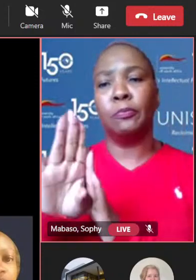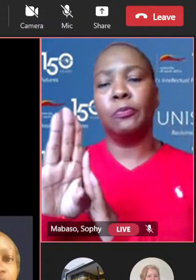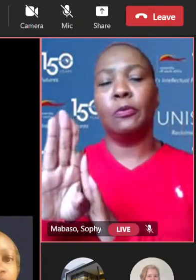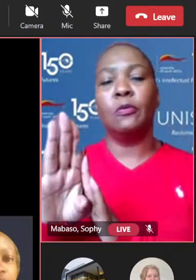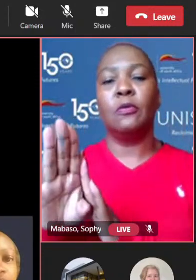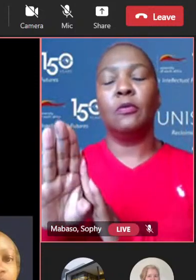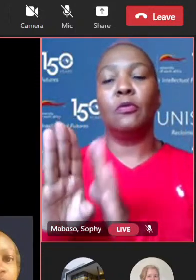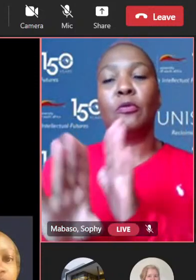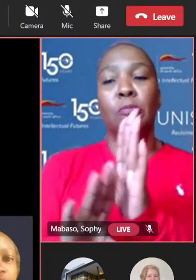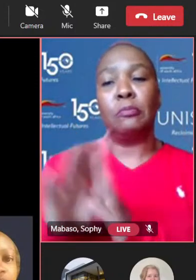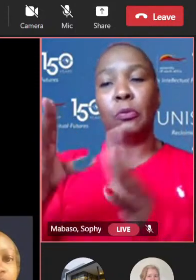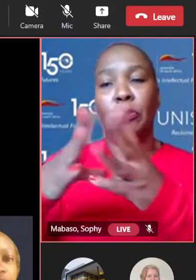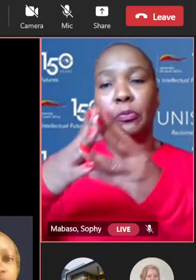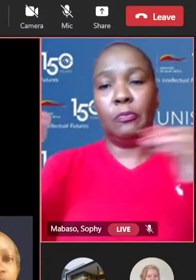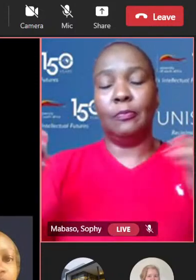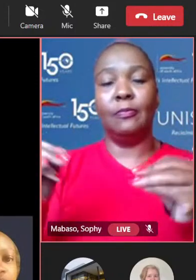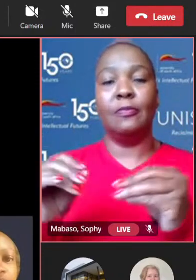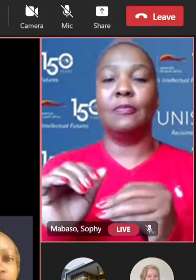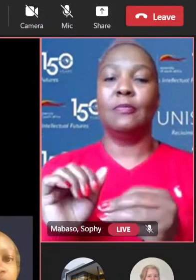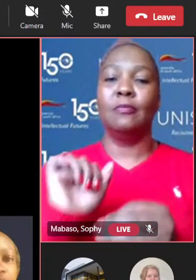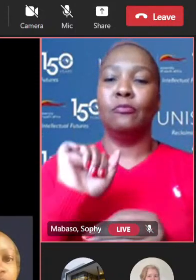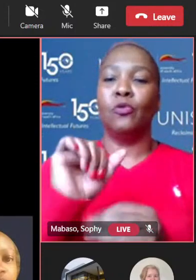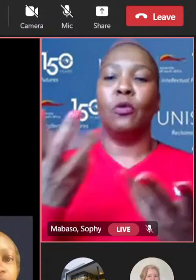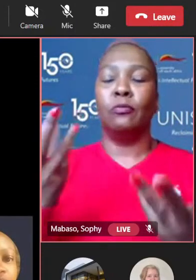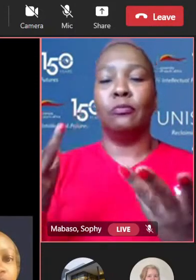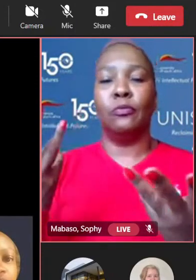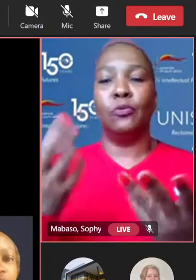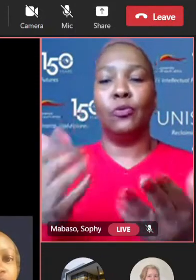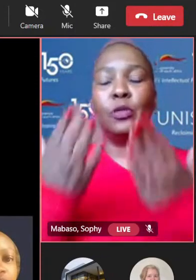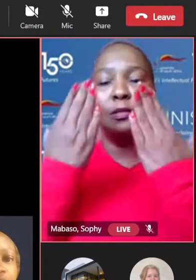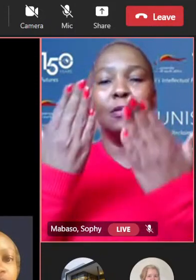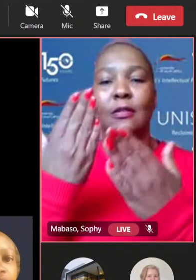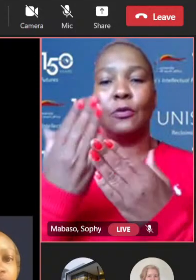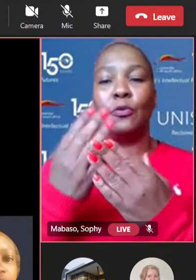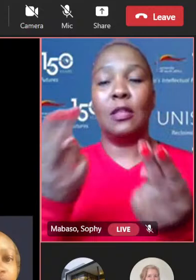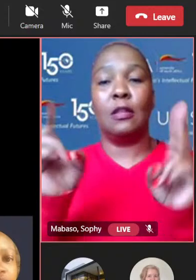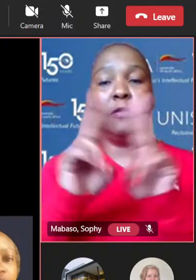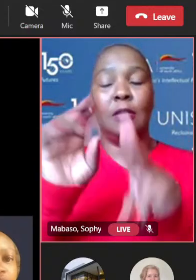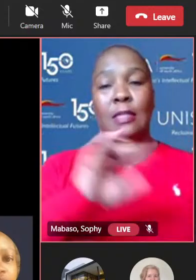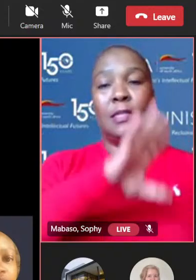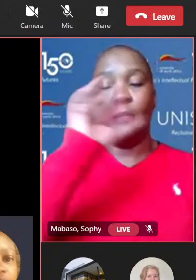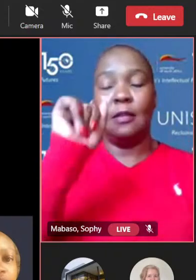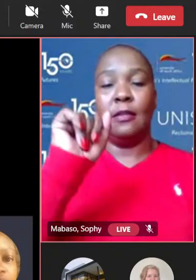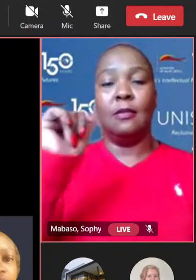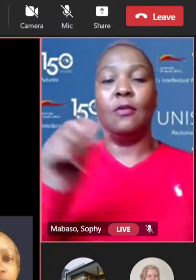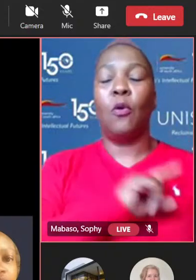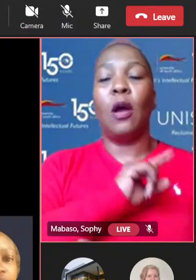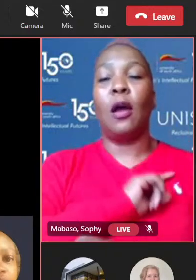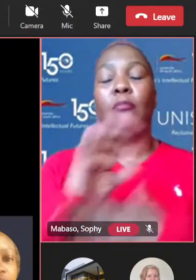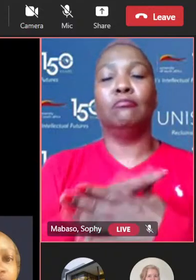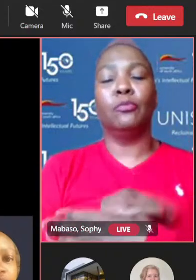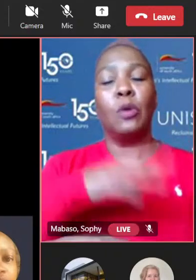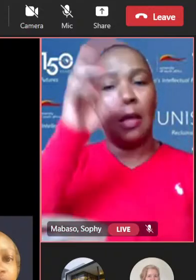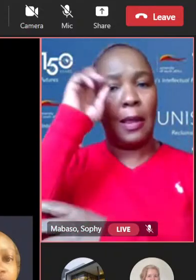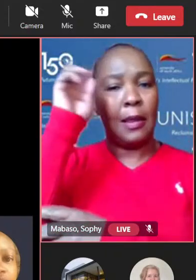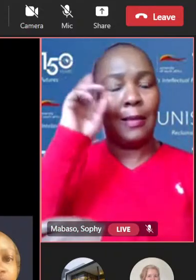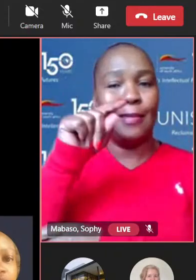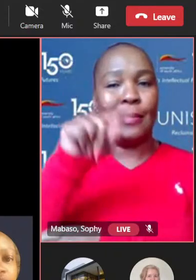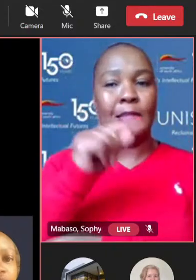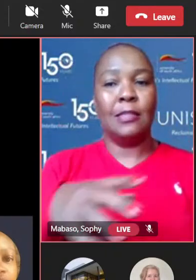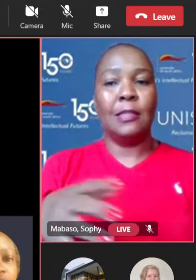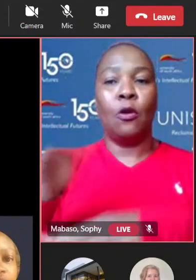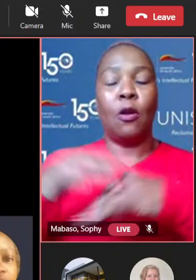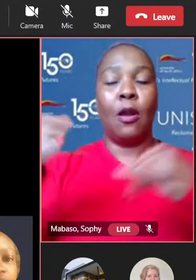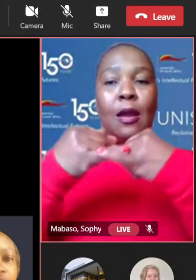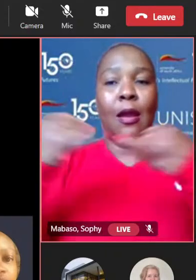successfully complete your studies within Unisa, because remember, we said it's an e-learning.